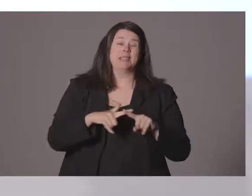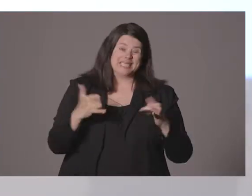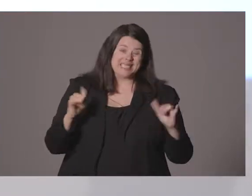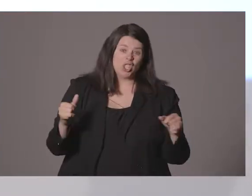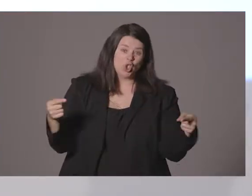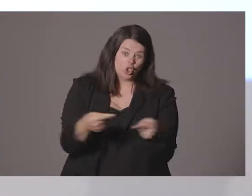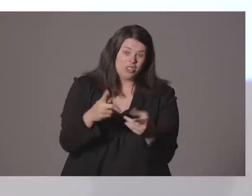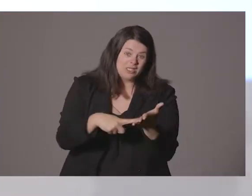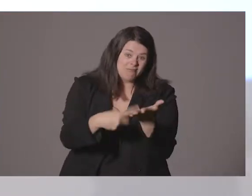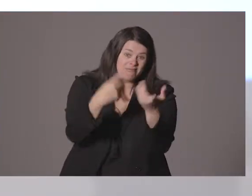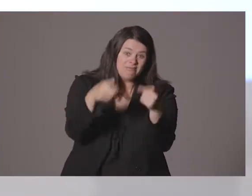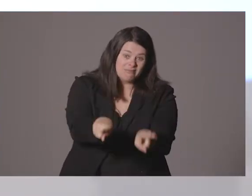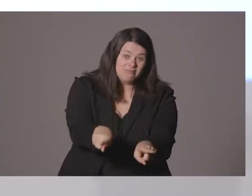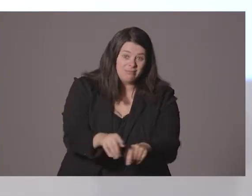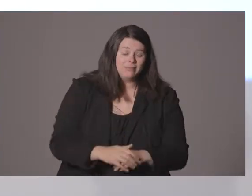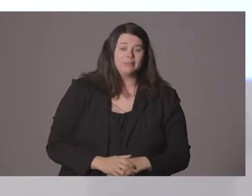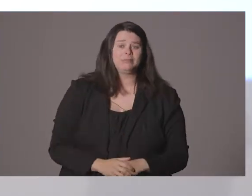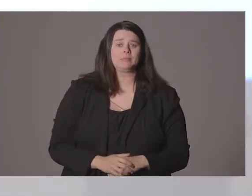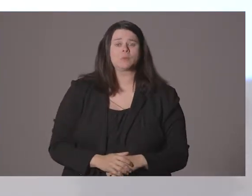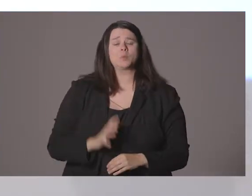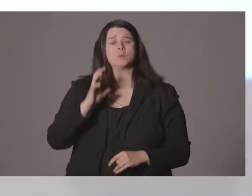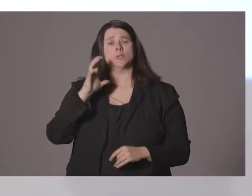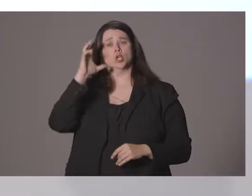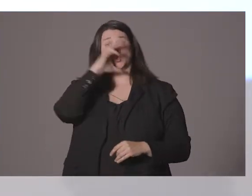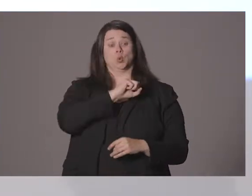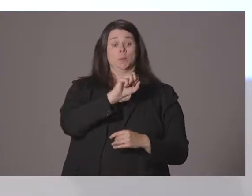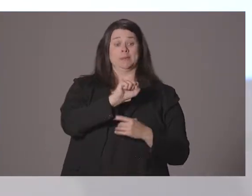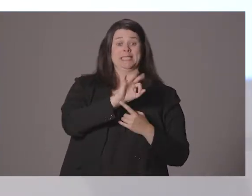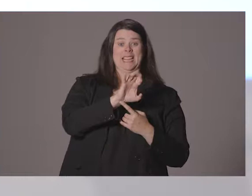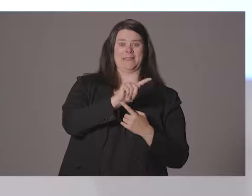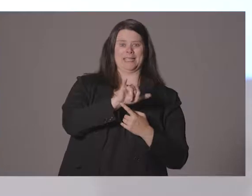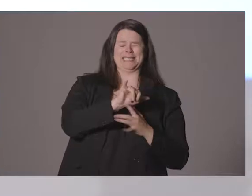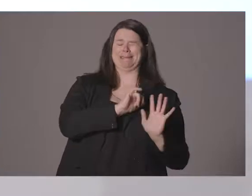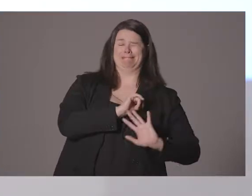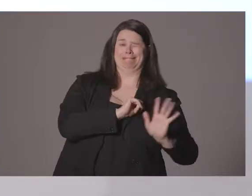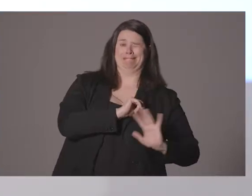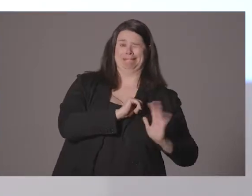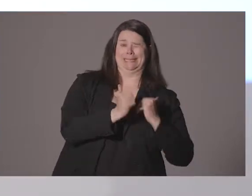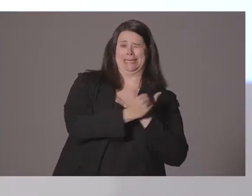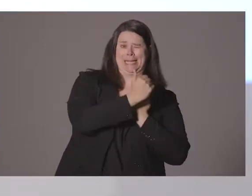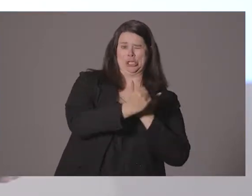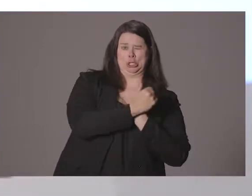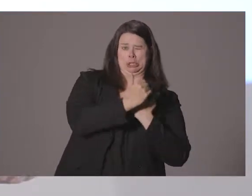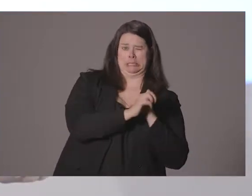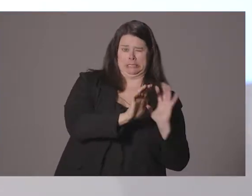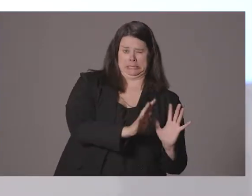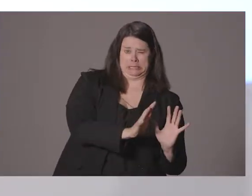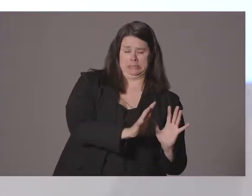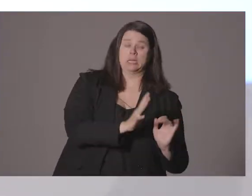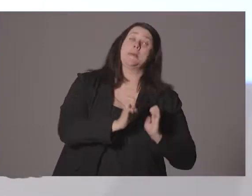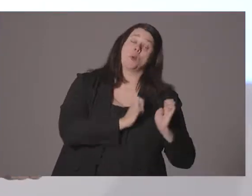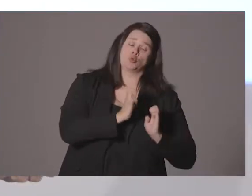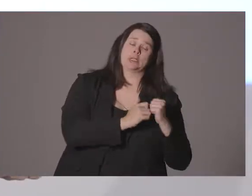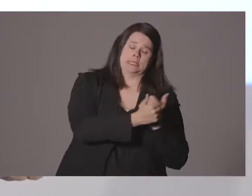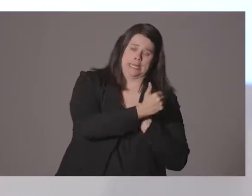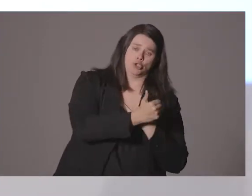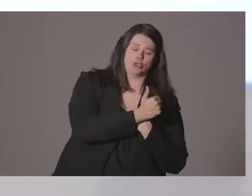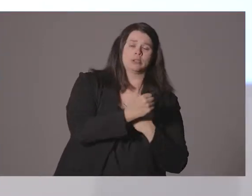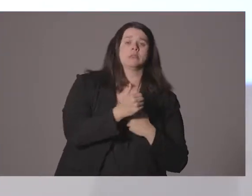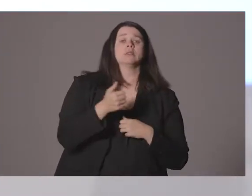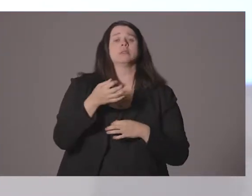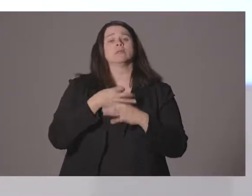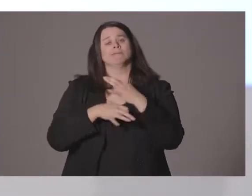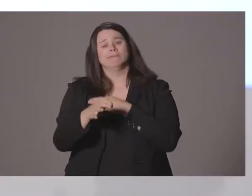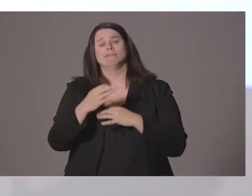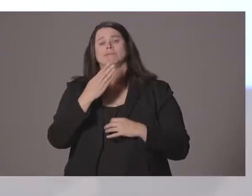each other and we'll still hurt each other, right? So just assuming safety, it can be a dangerous concept in some ways,